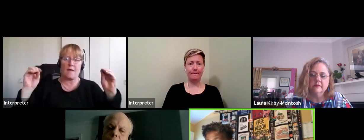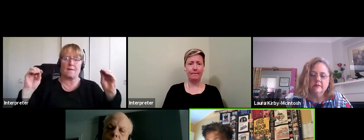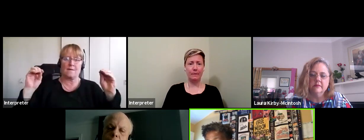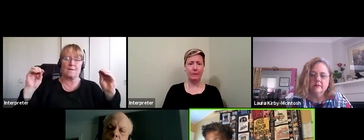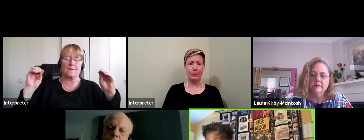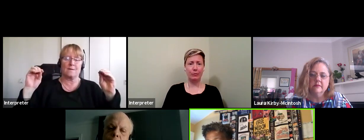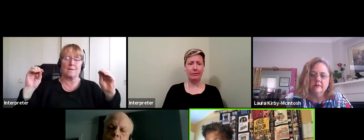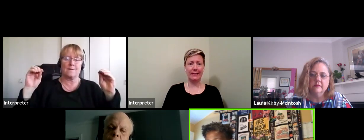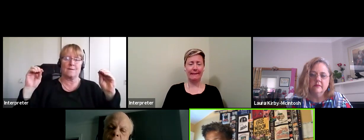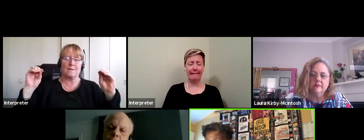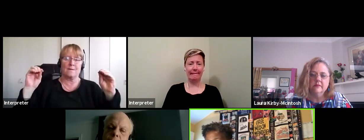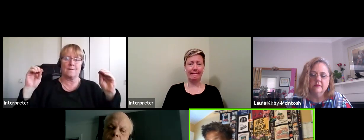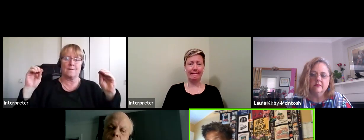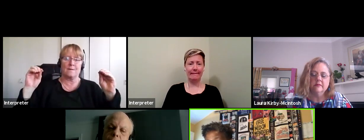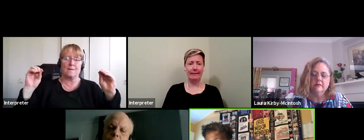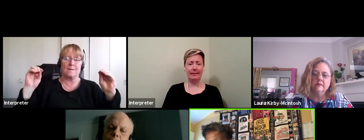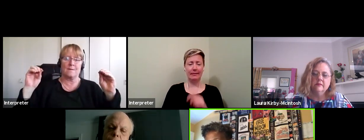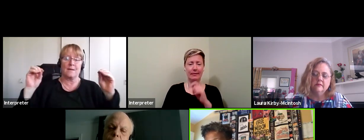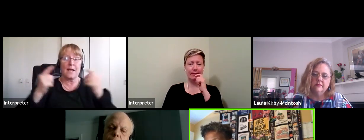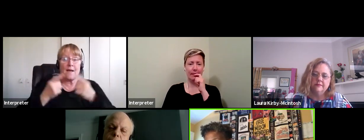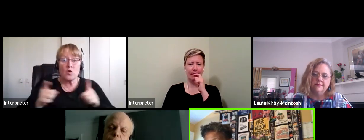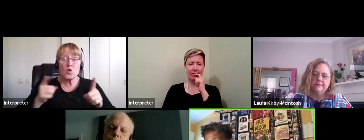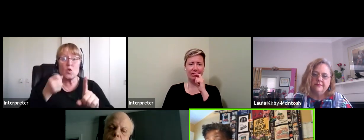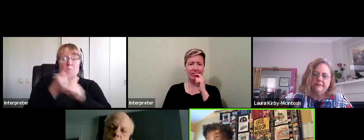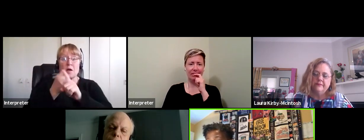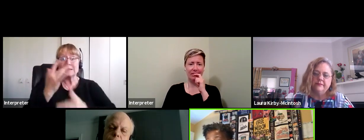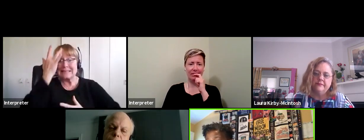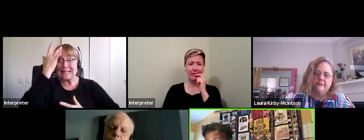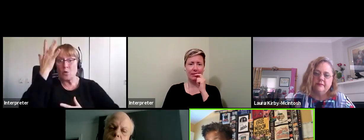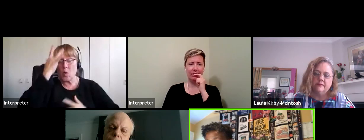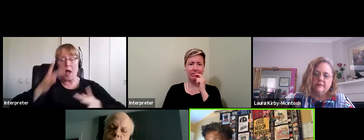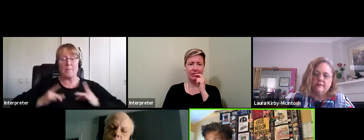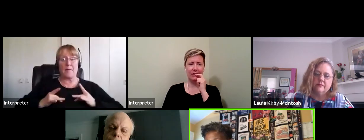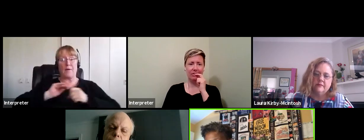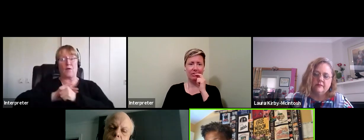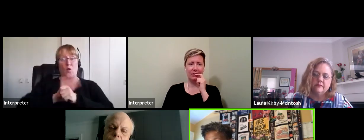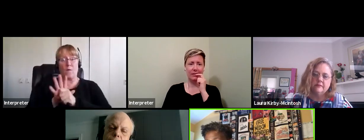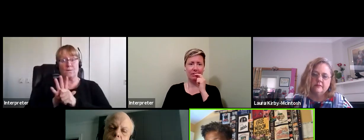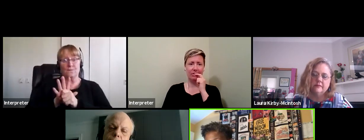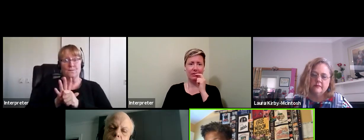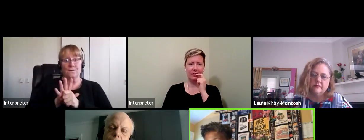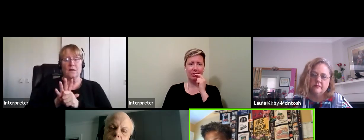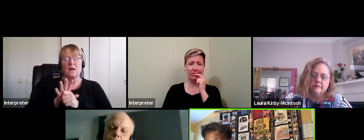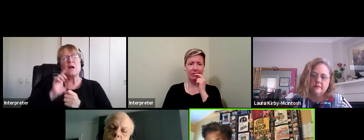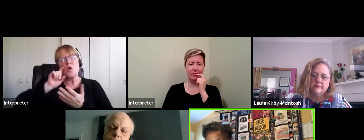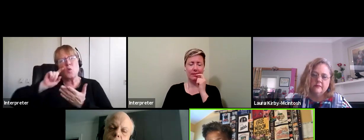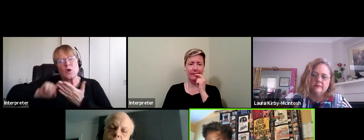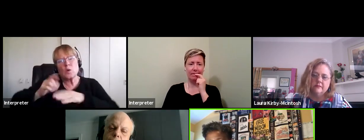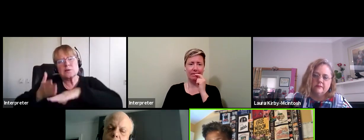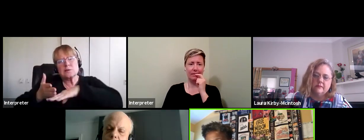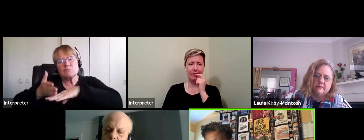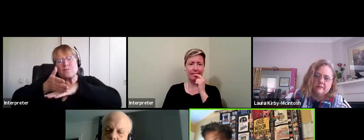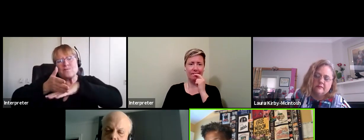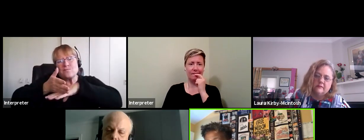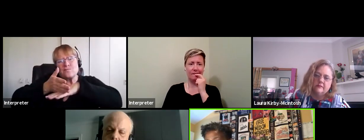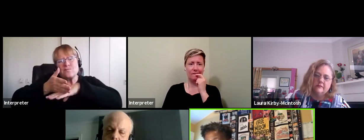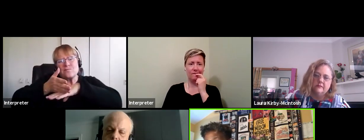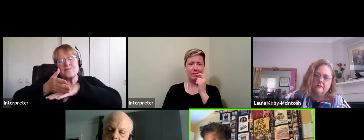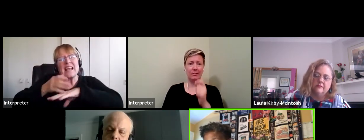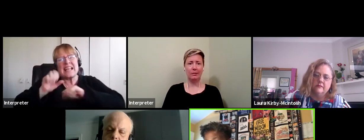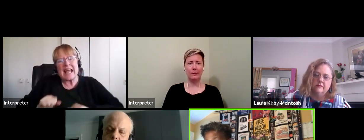but for people who become sick because of COVID, there's been a slight improvement to permit people to